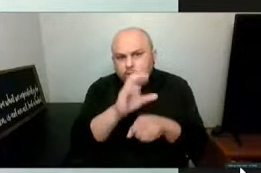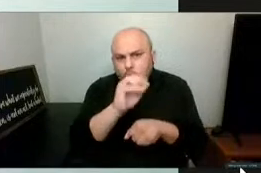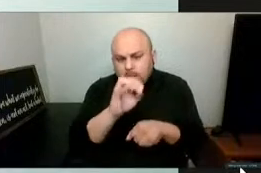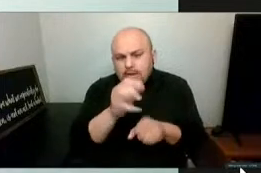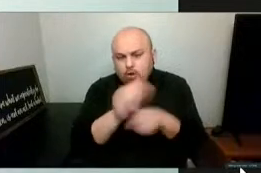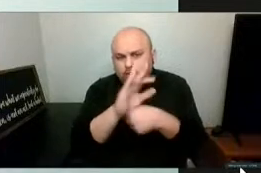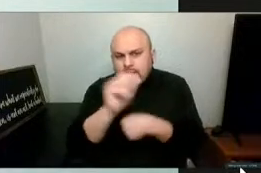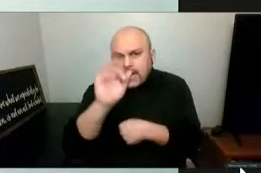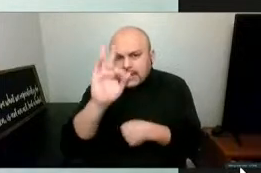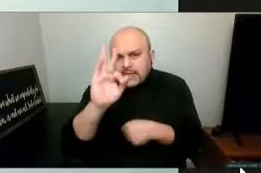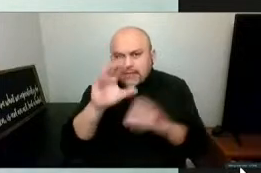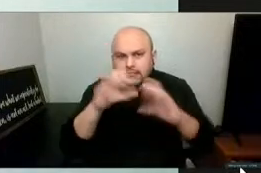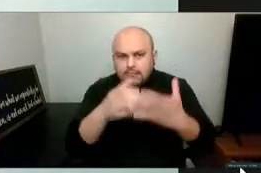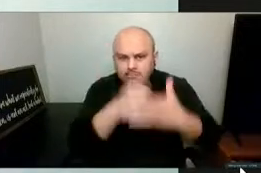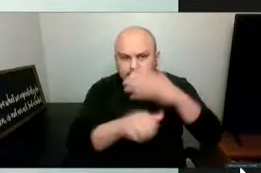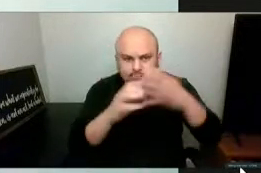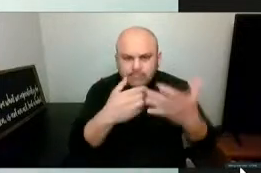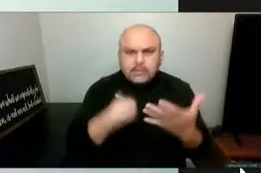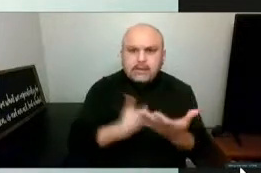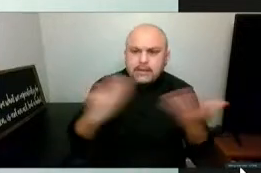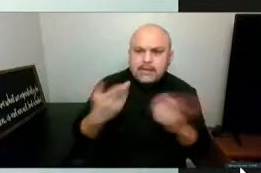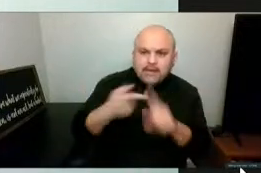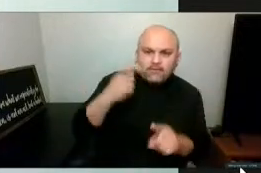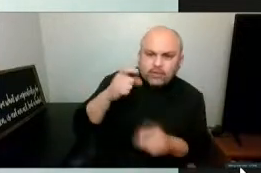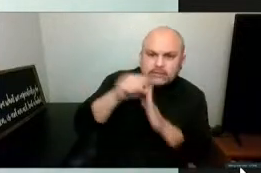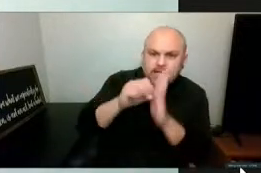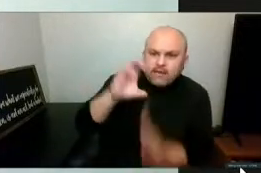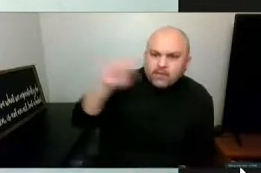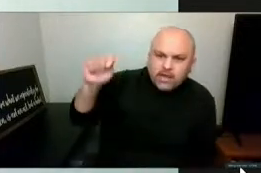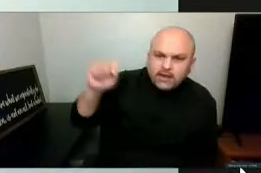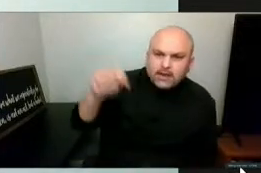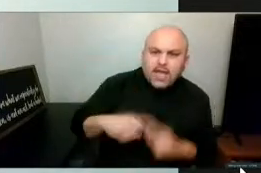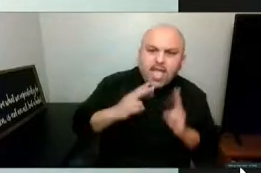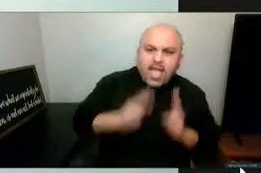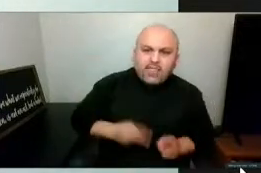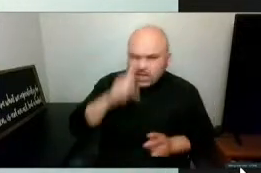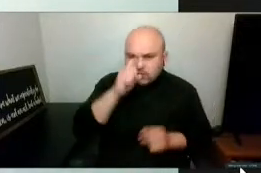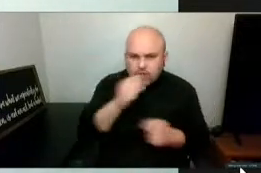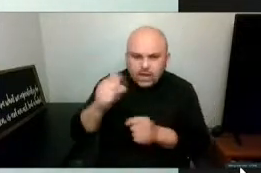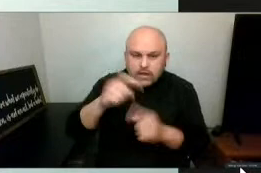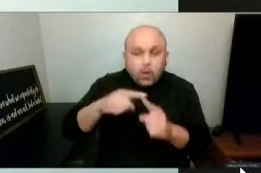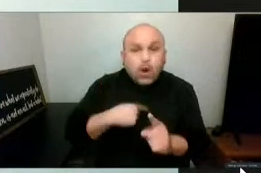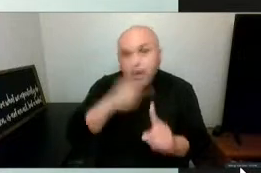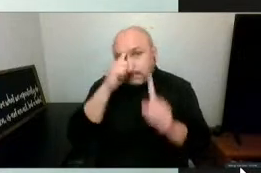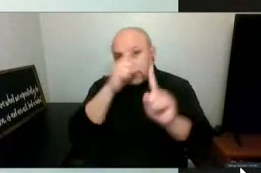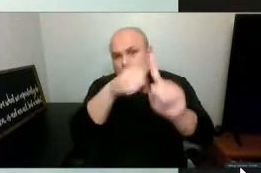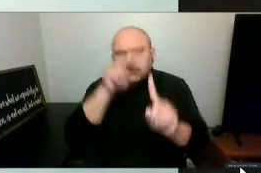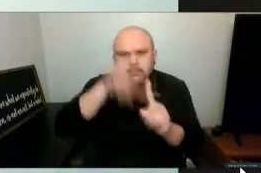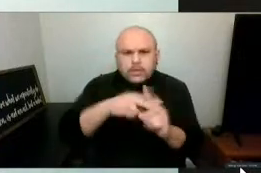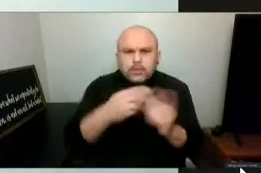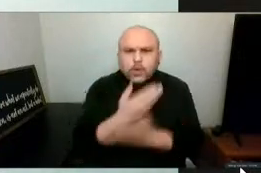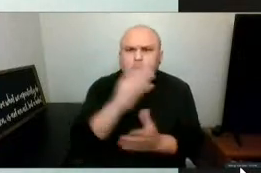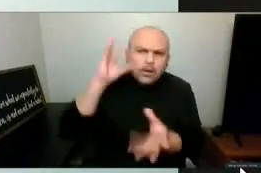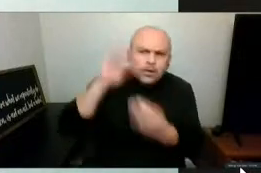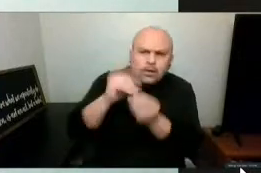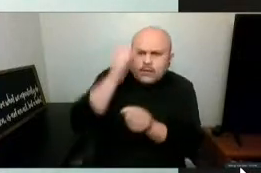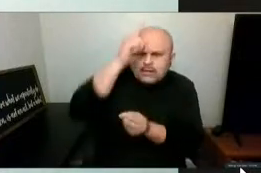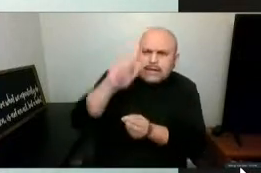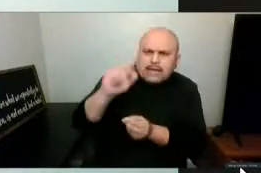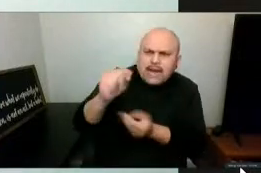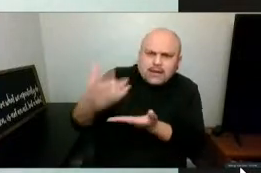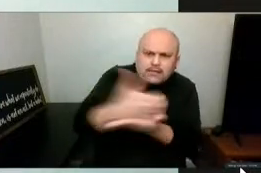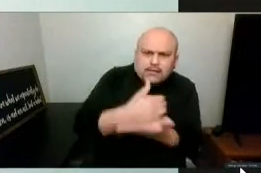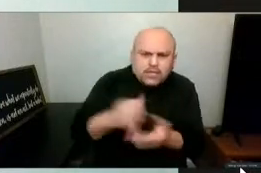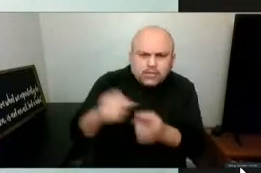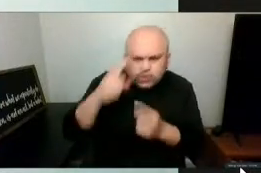here on behalf of the state of Connecticut and our Office of Health Strategy. Our mission is to implement comprehensive data-driven strategies that promote equal